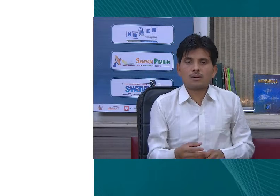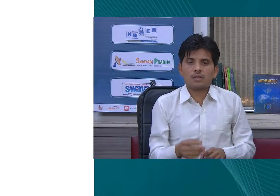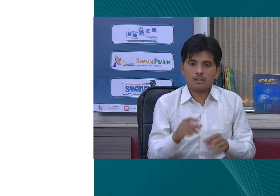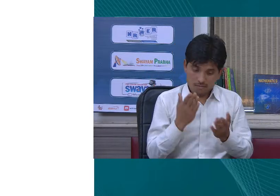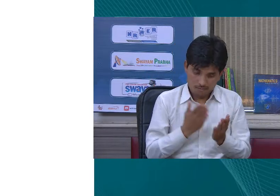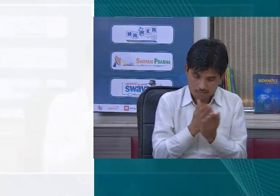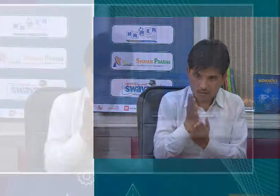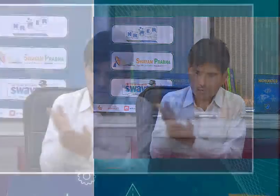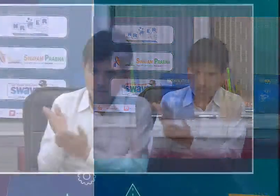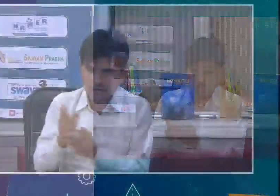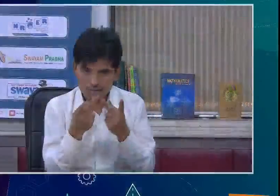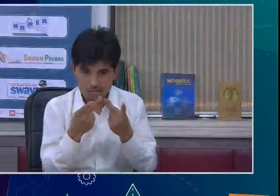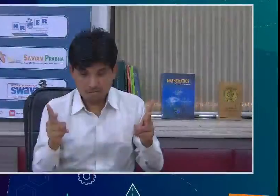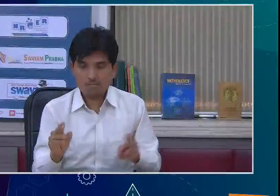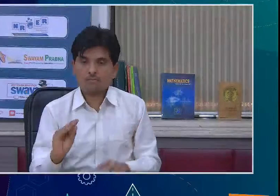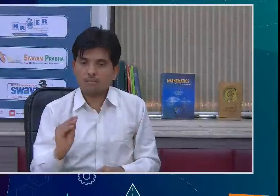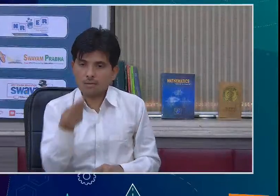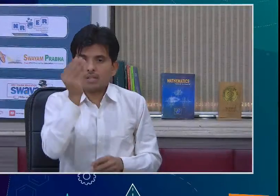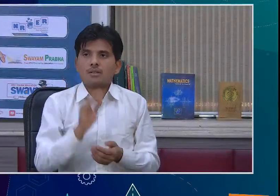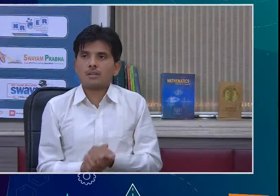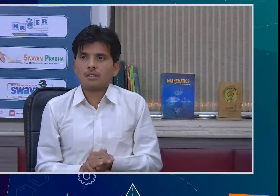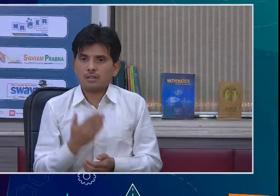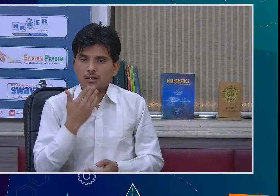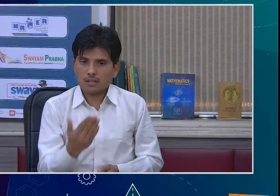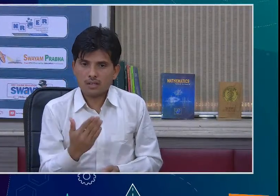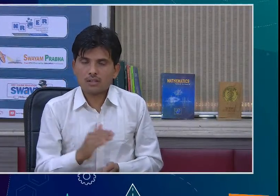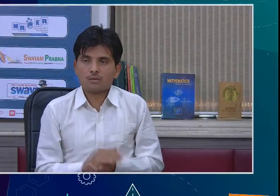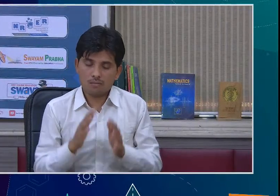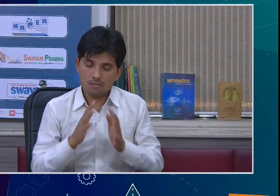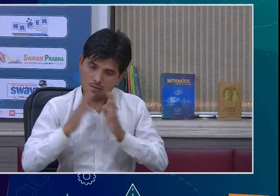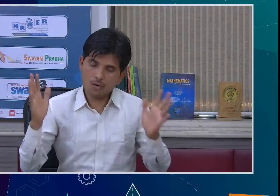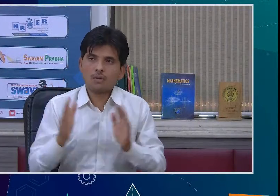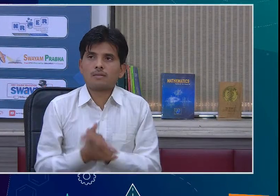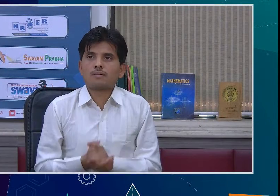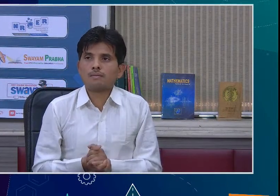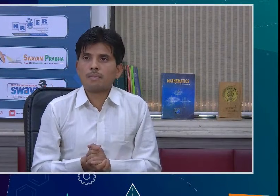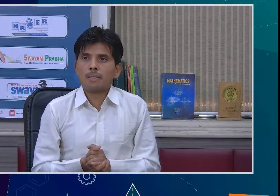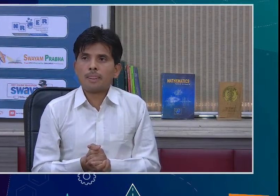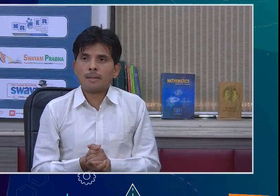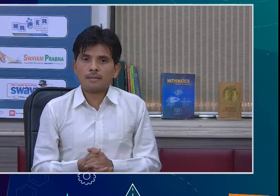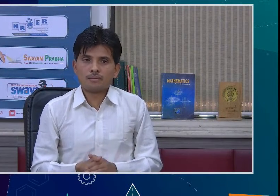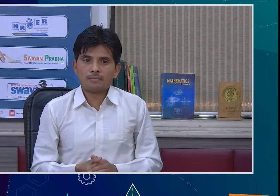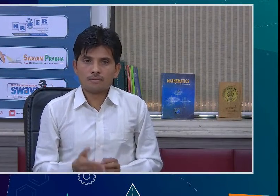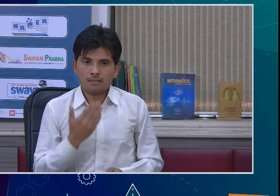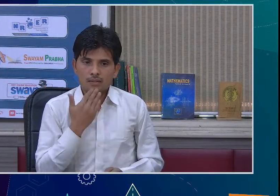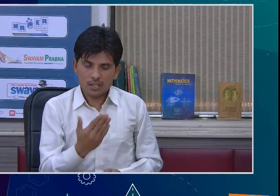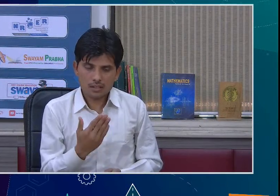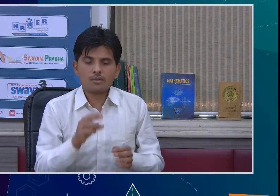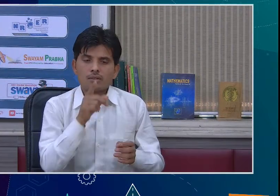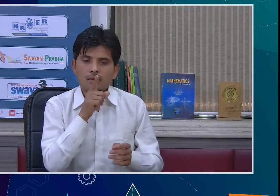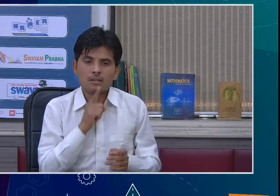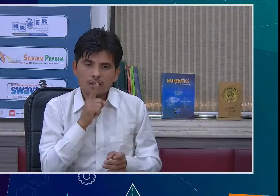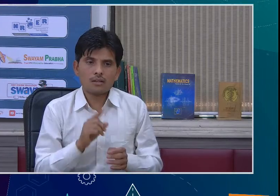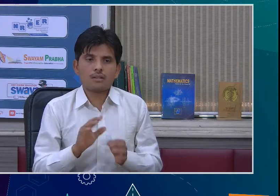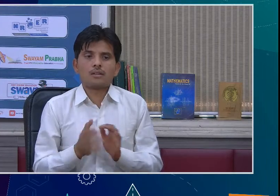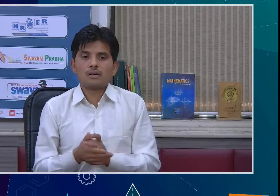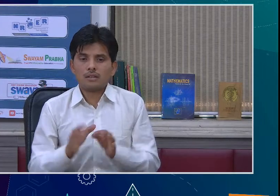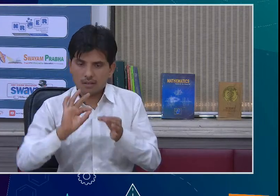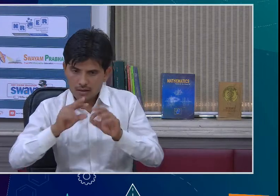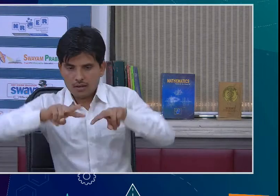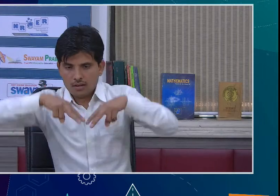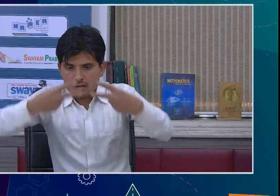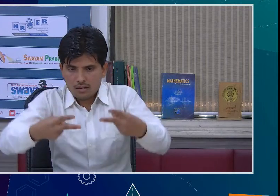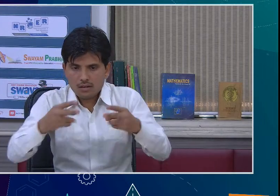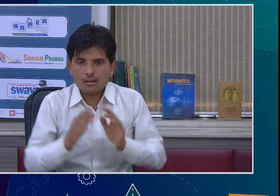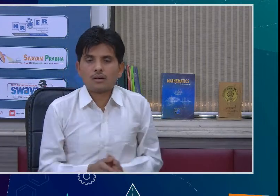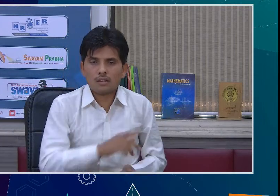all our viewers. Thank you so much. My pleasure. Anytime. Thank you, Mr. Manoj Kumar, for interpreting the session so